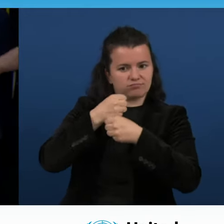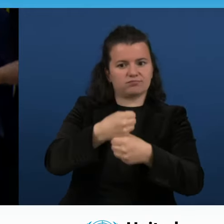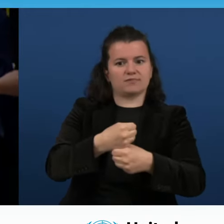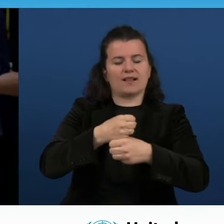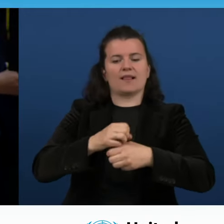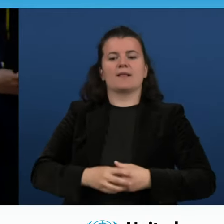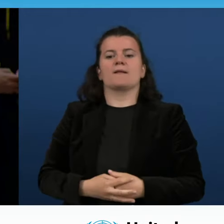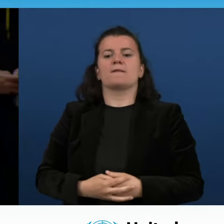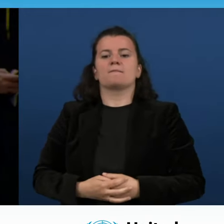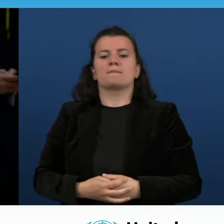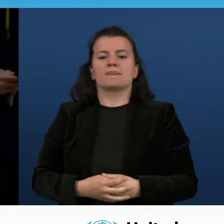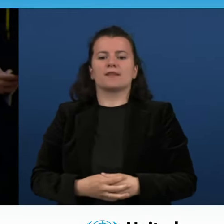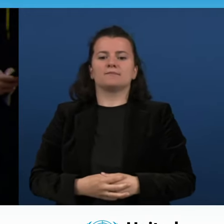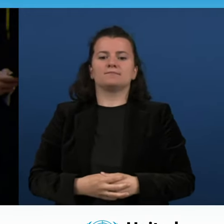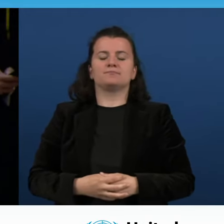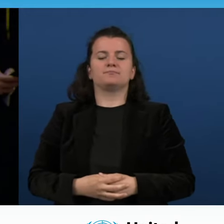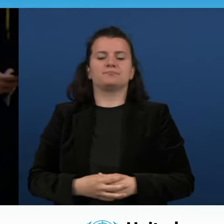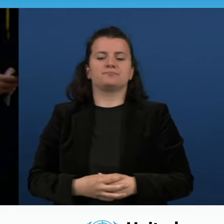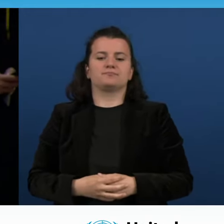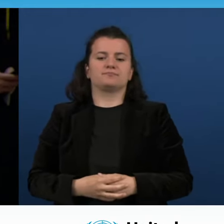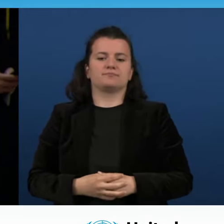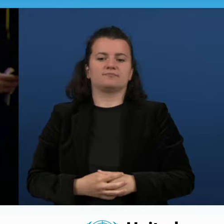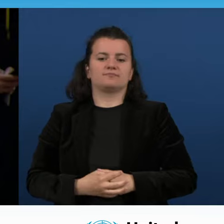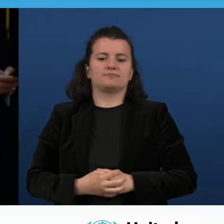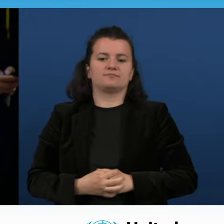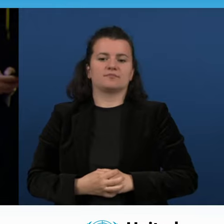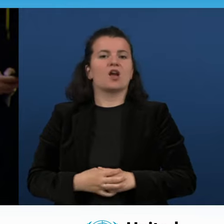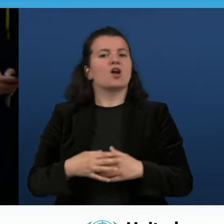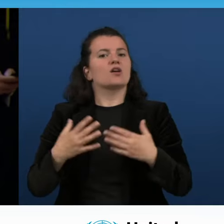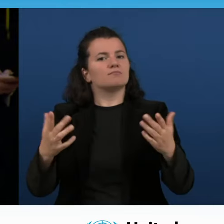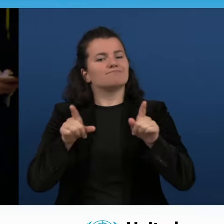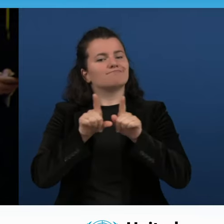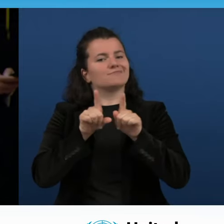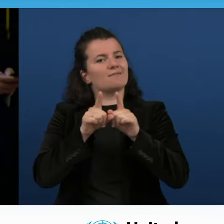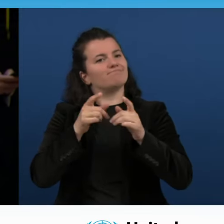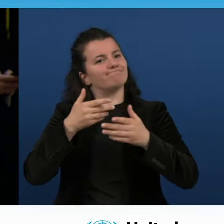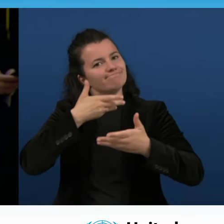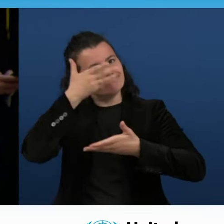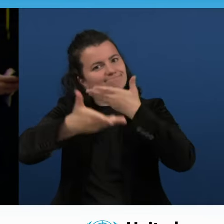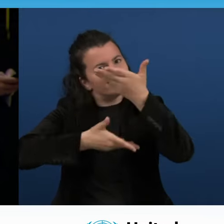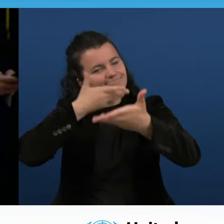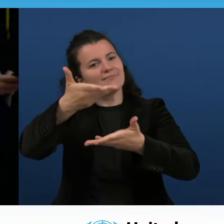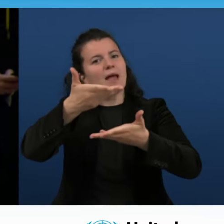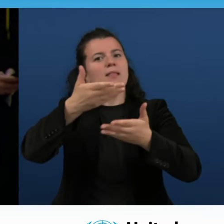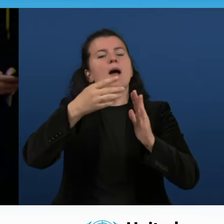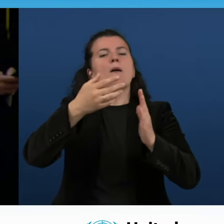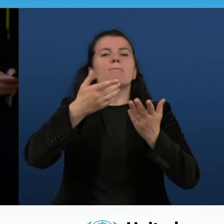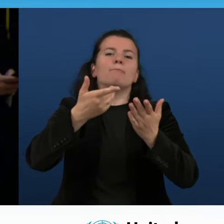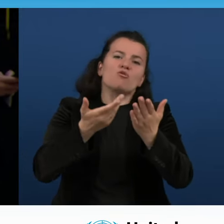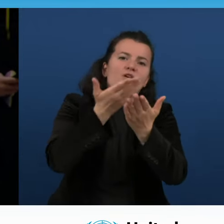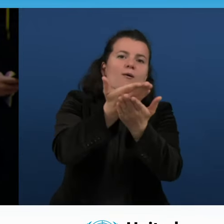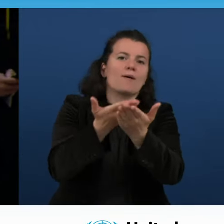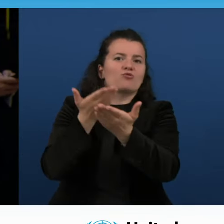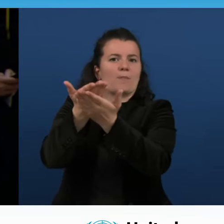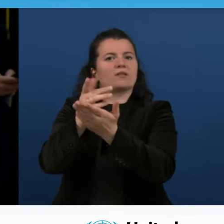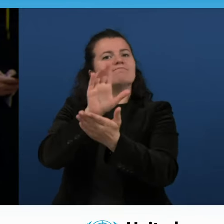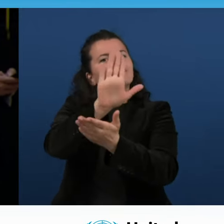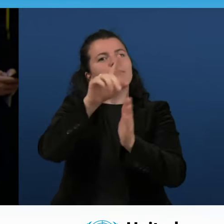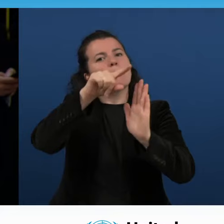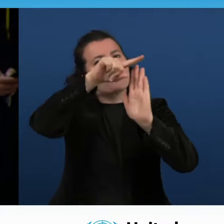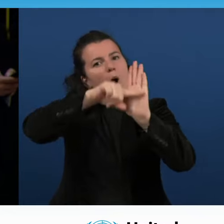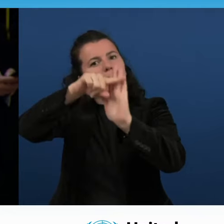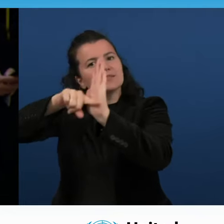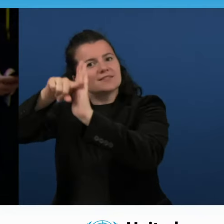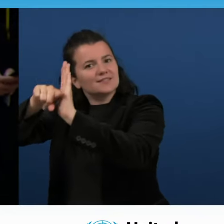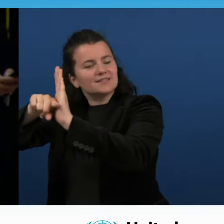representatives to shape and recommend policies. I believe initiatives led by us youth are catalysts for innovation,